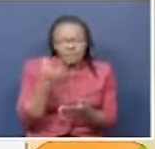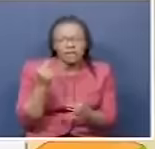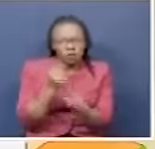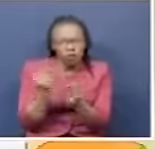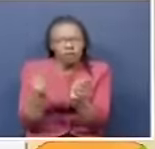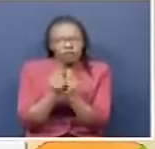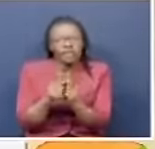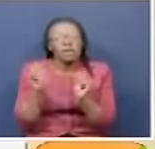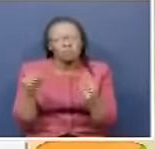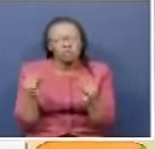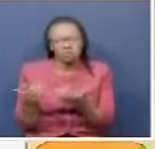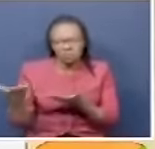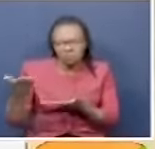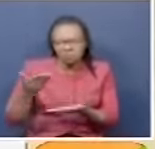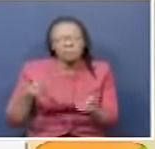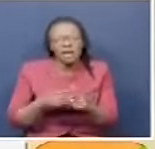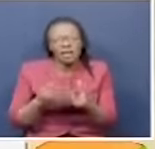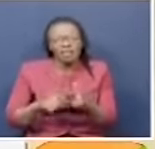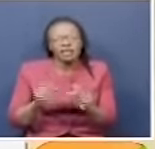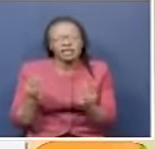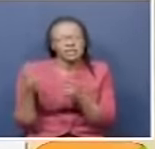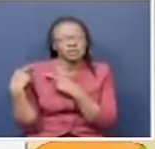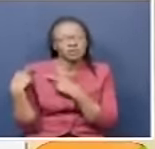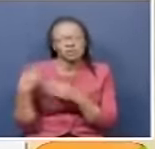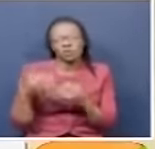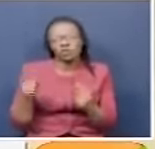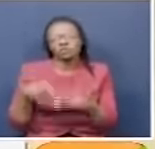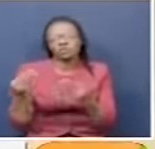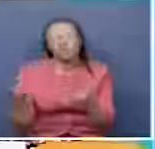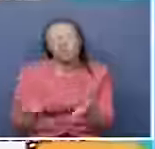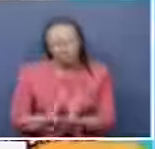winning formula, there is possibility that can hang out and can work. Okay.